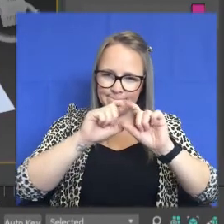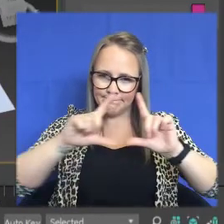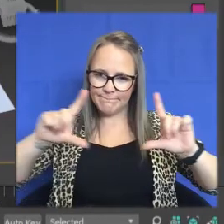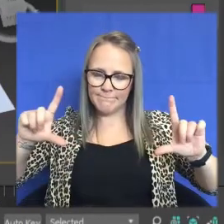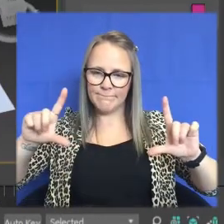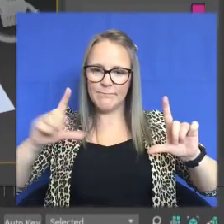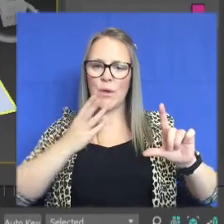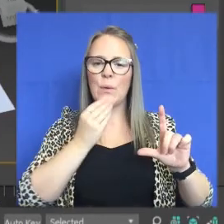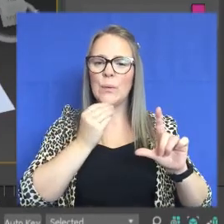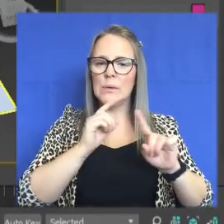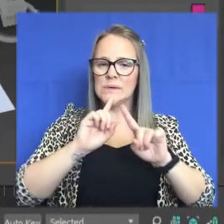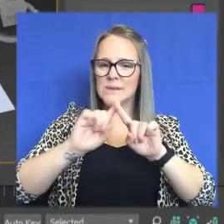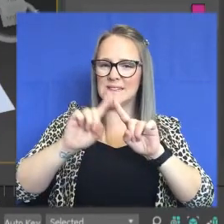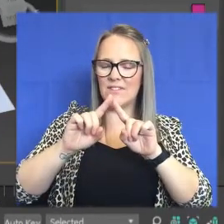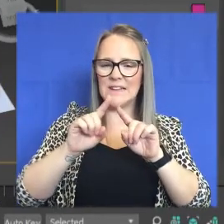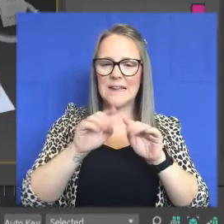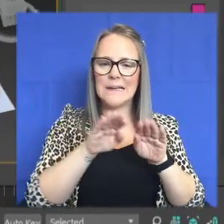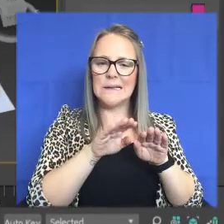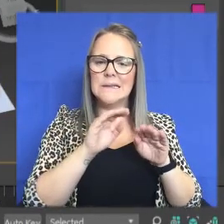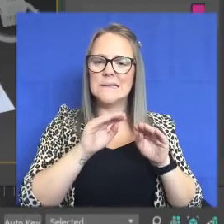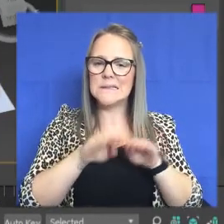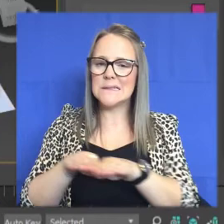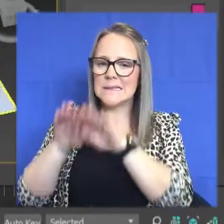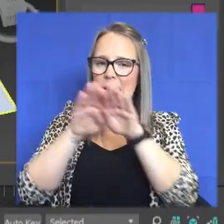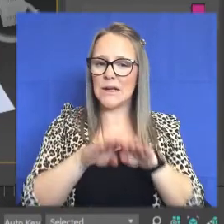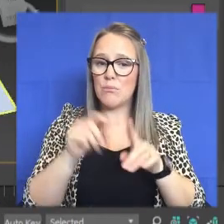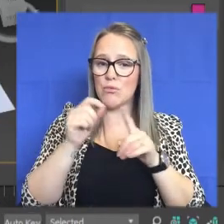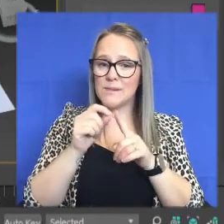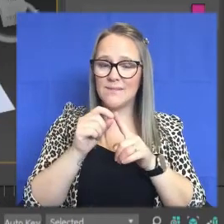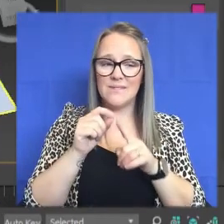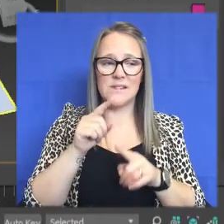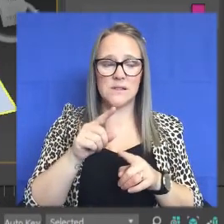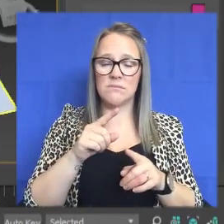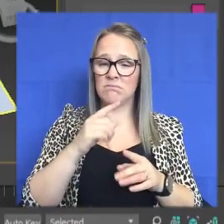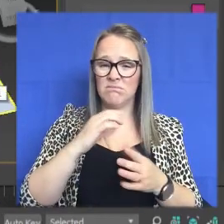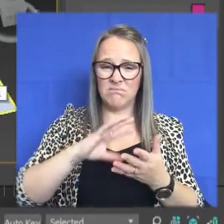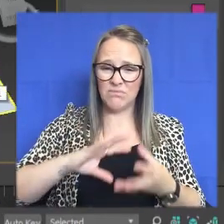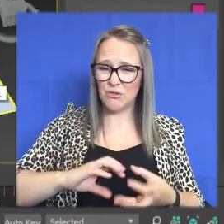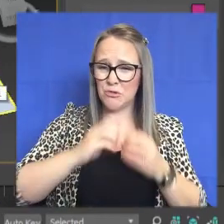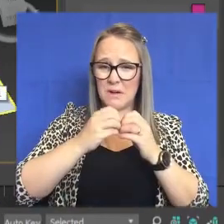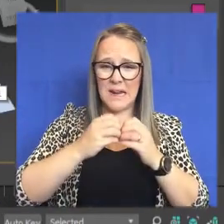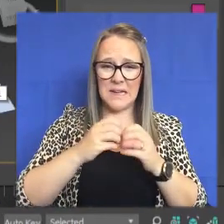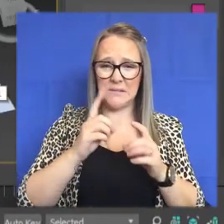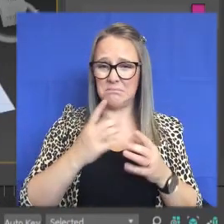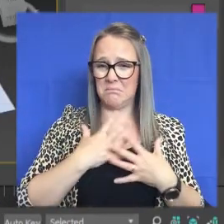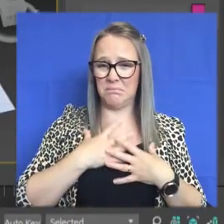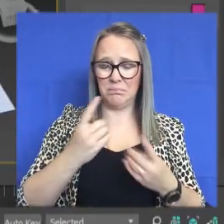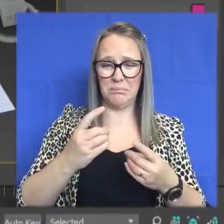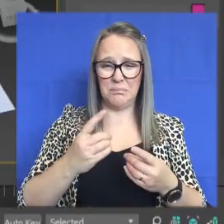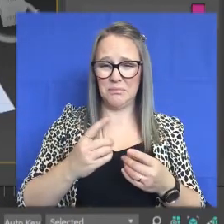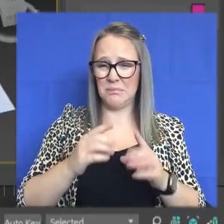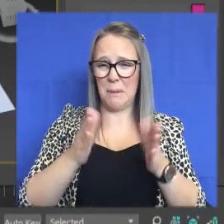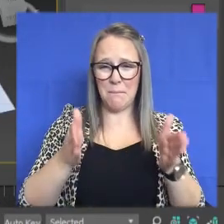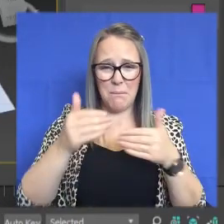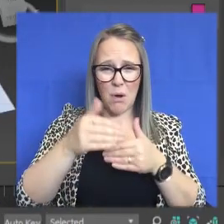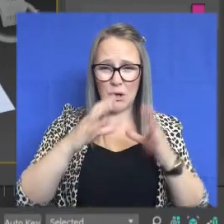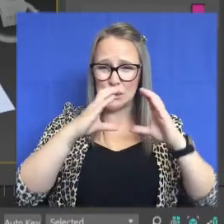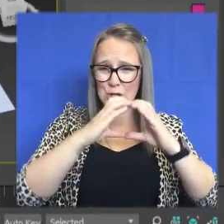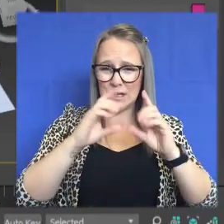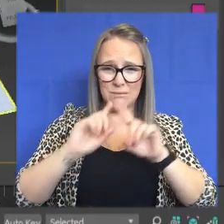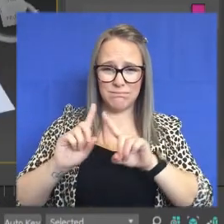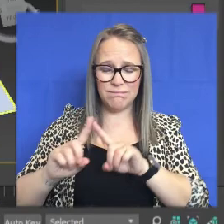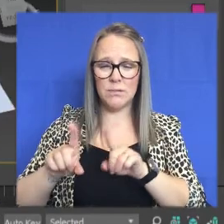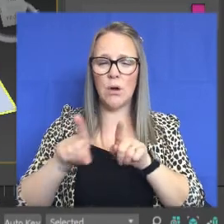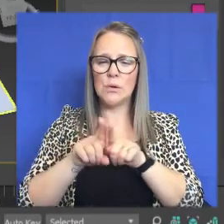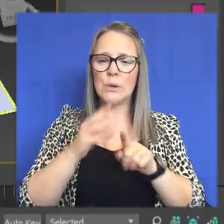primitives. You can make your own arrangement and you can create as many as few as you wish. I'd like you to use the move, the rotate and uniform